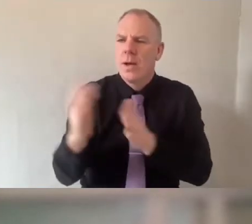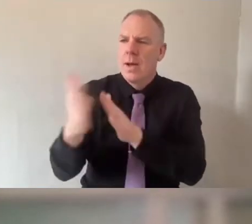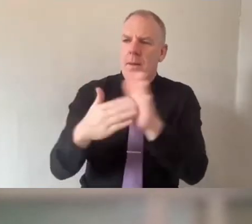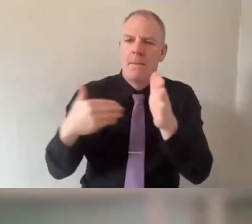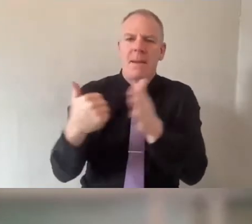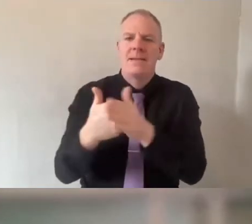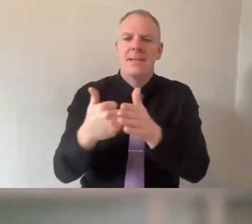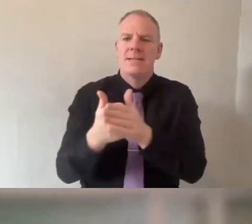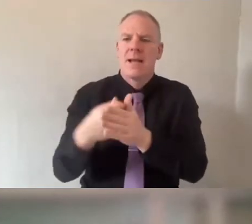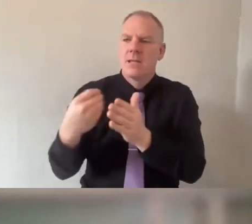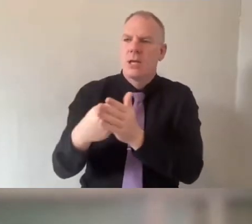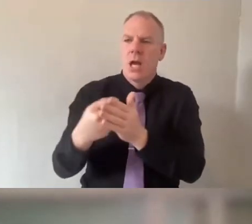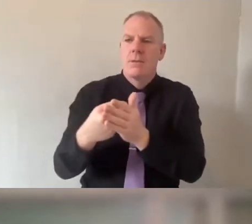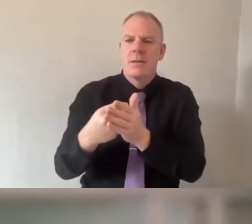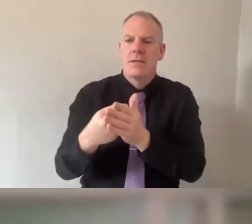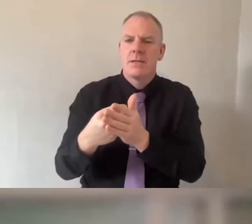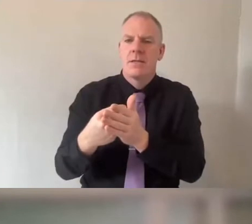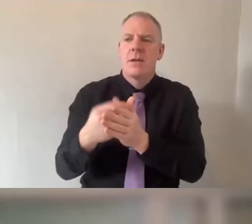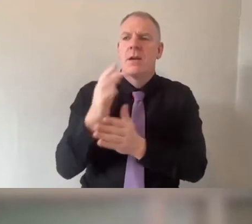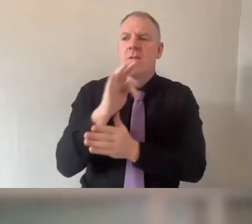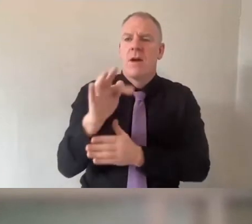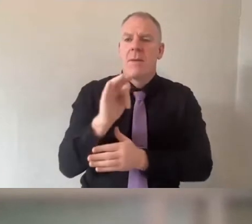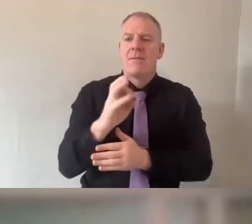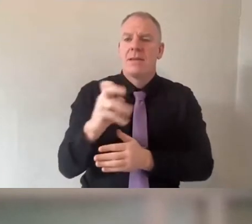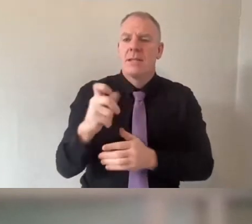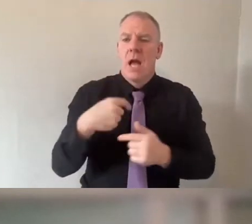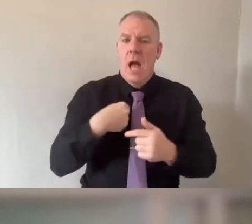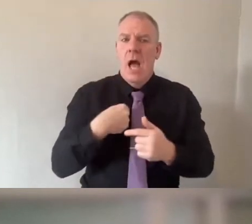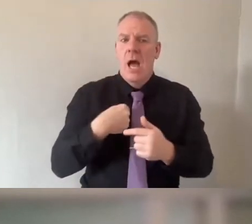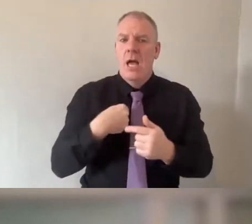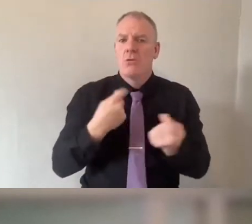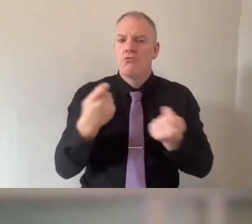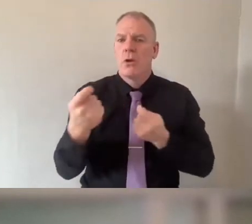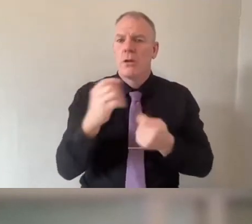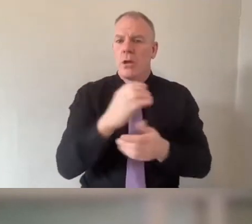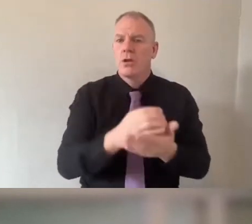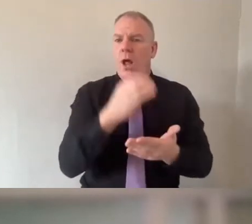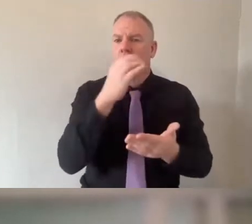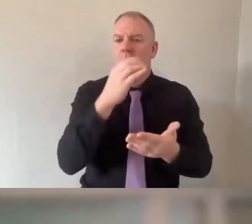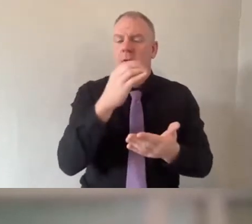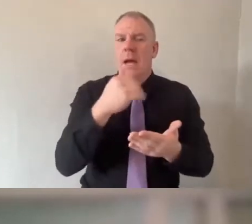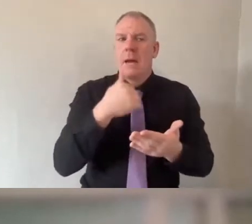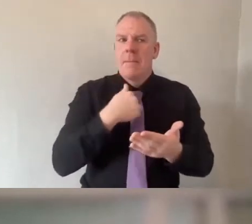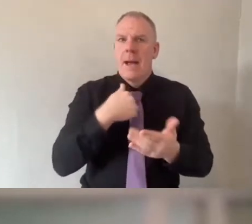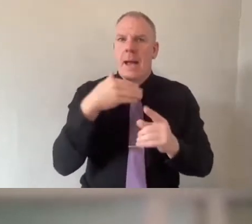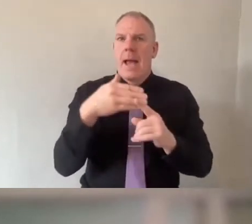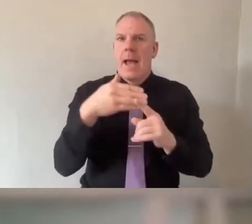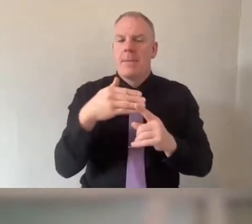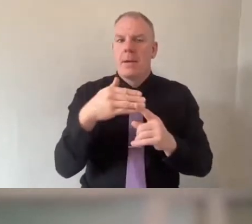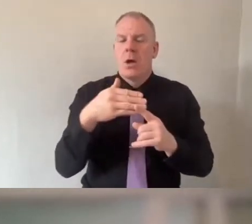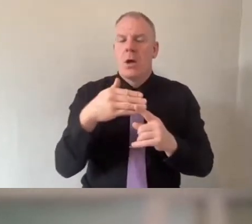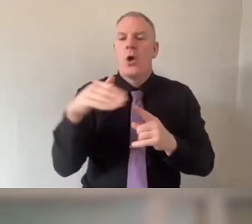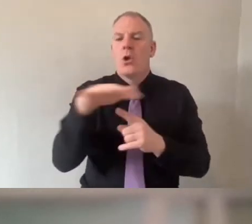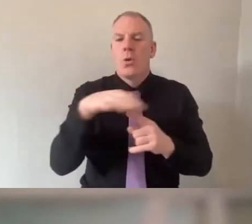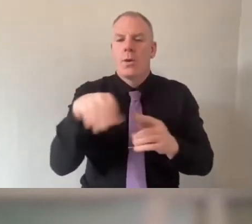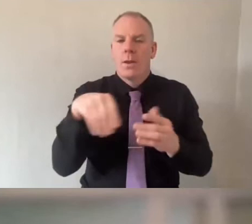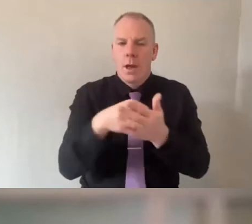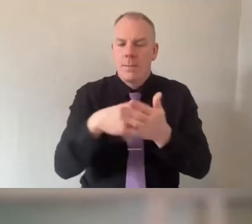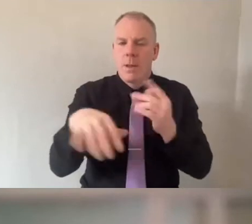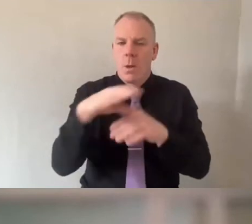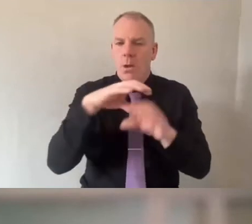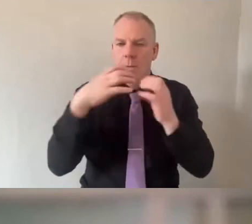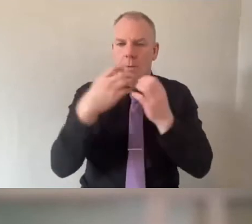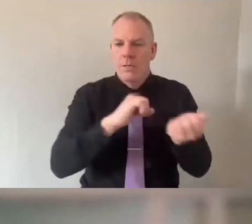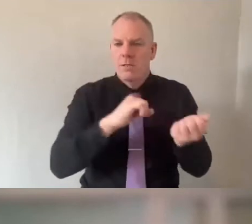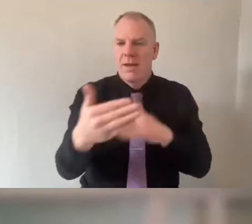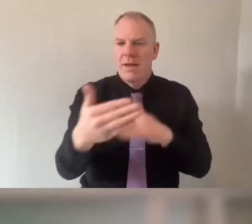FET. When I ran a college, my approach was very much about looking at how I serve the local economy and local communities. And